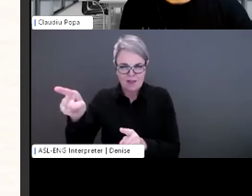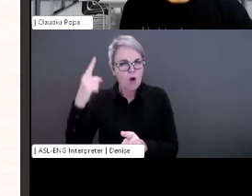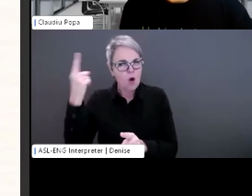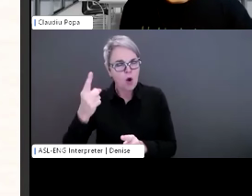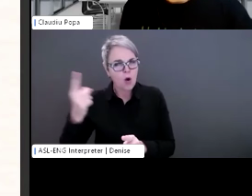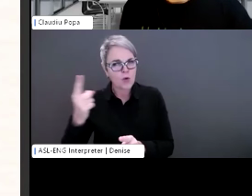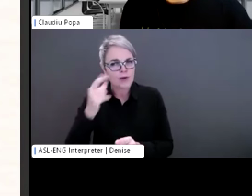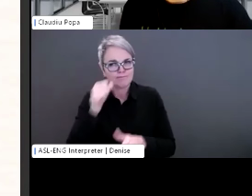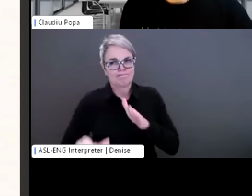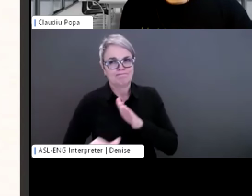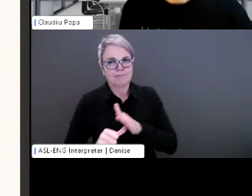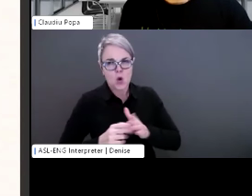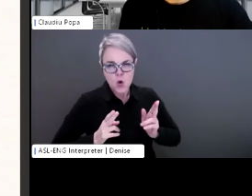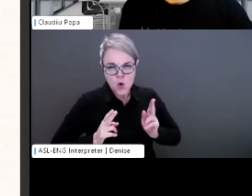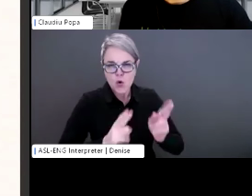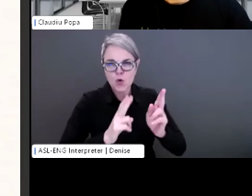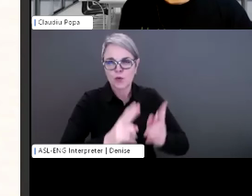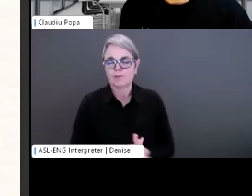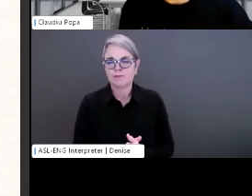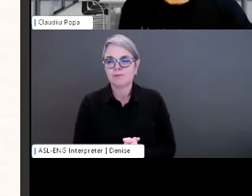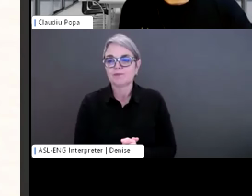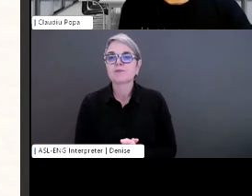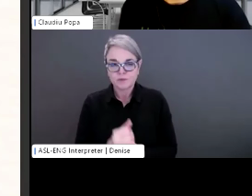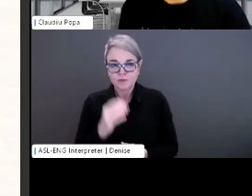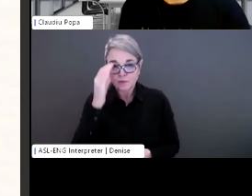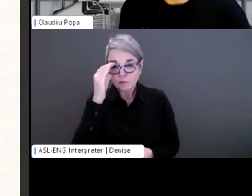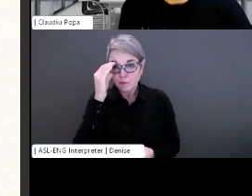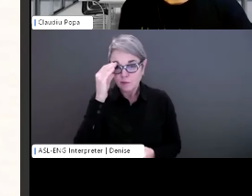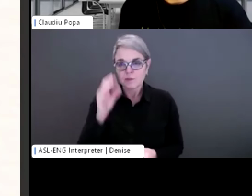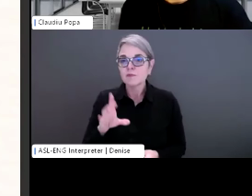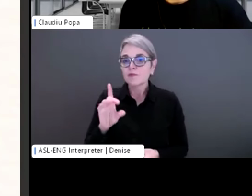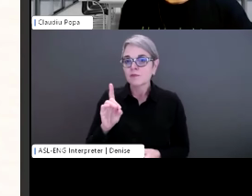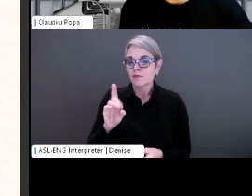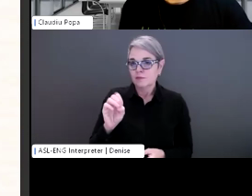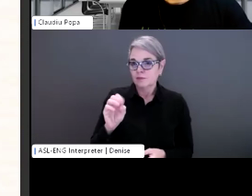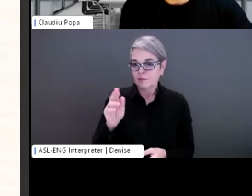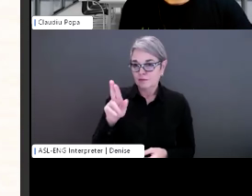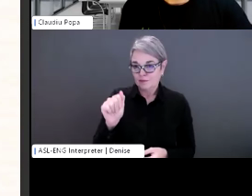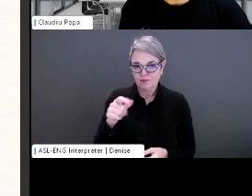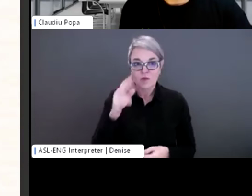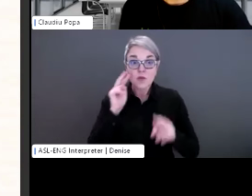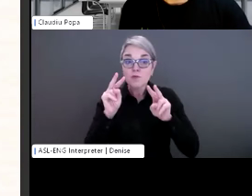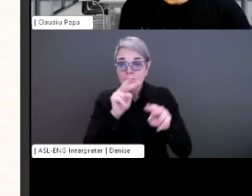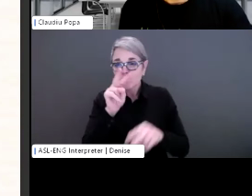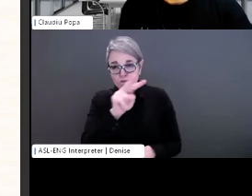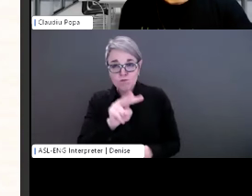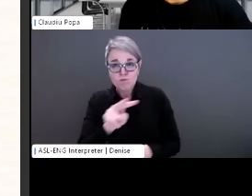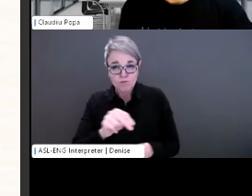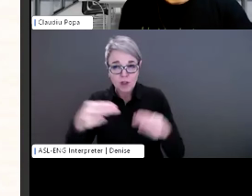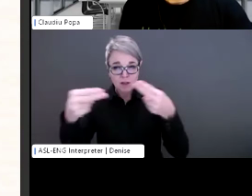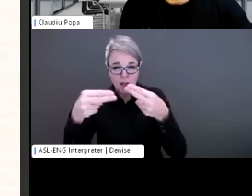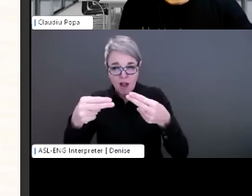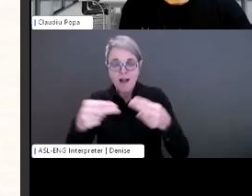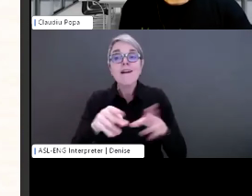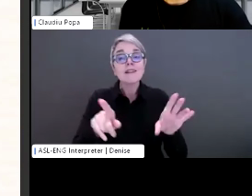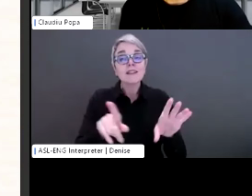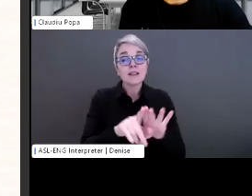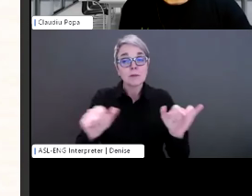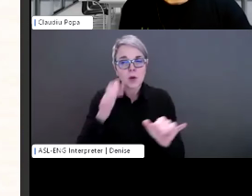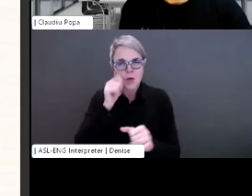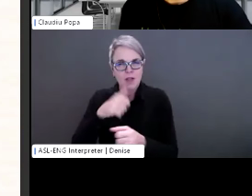So the next thing we're going to do is a poll. While we're looking at this slide, we're going to put a poll in the chat, and then we'll review